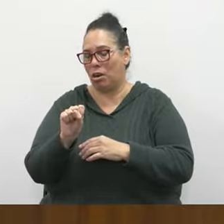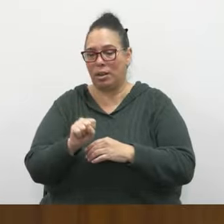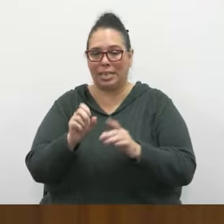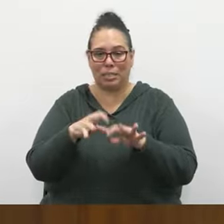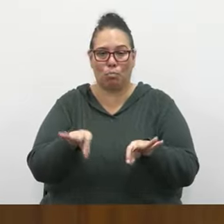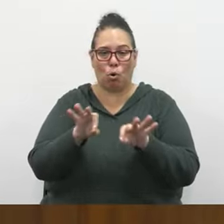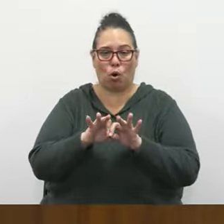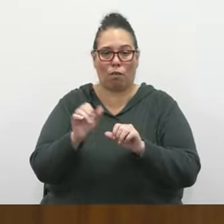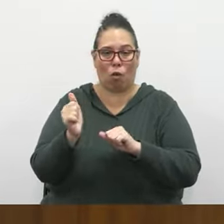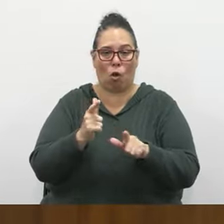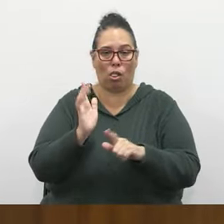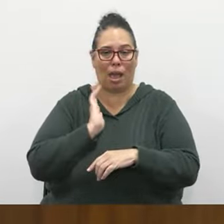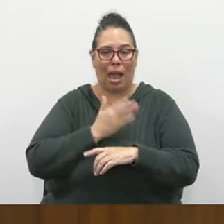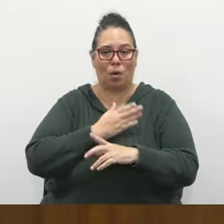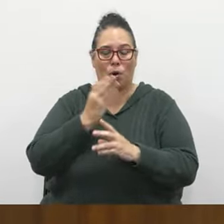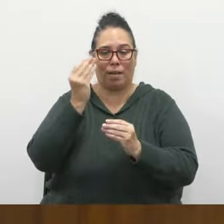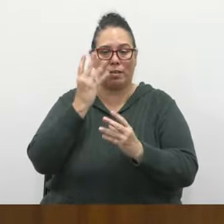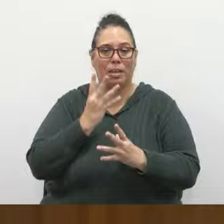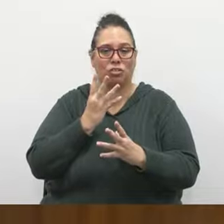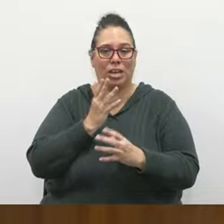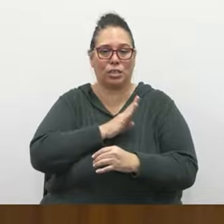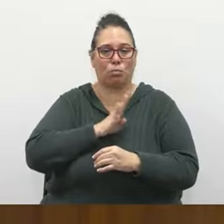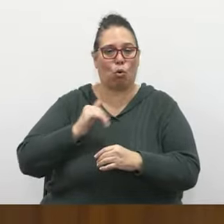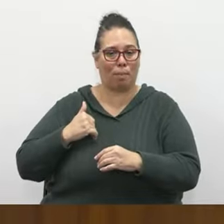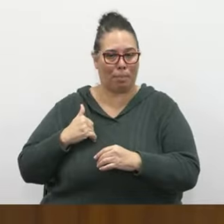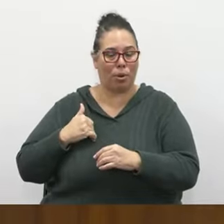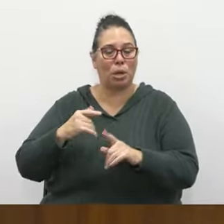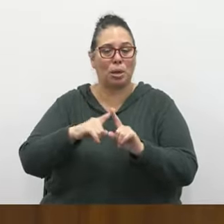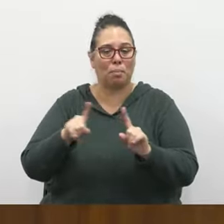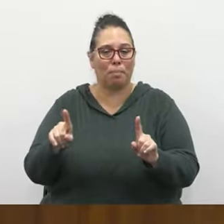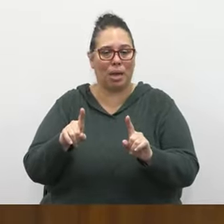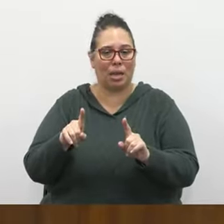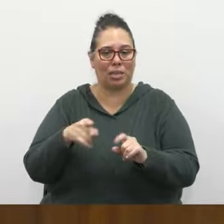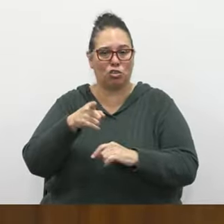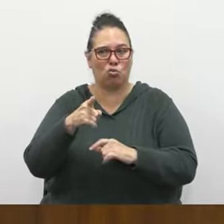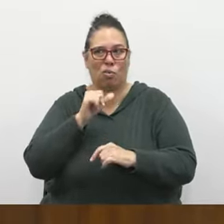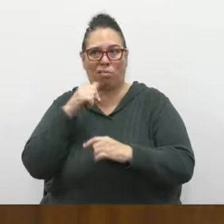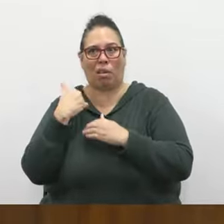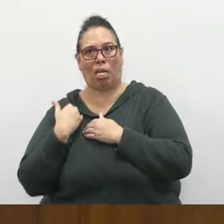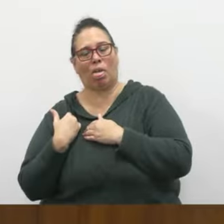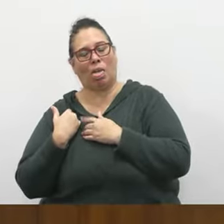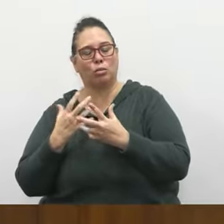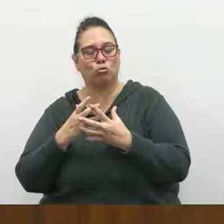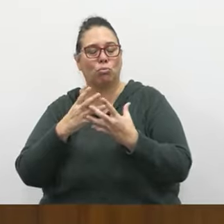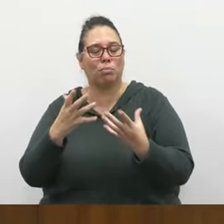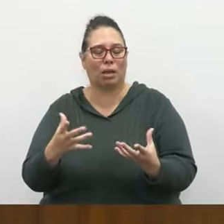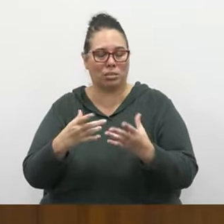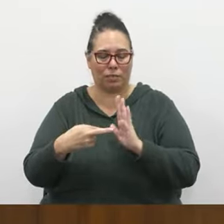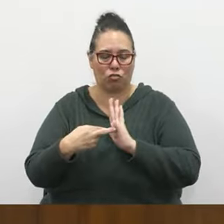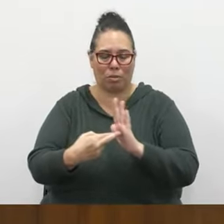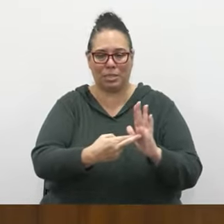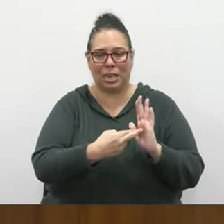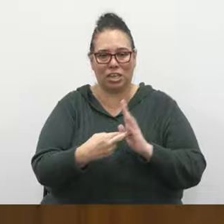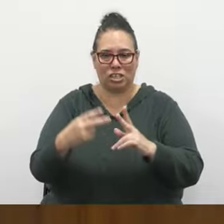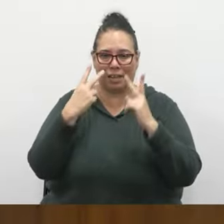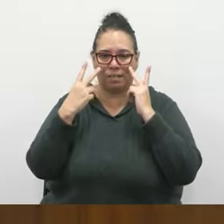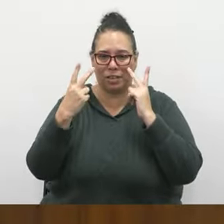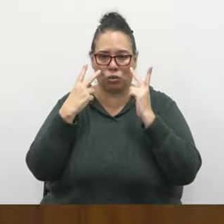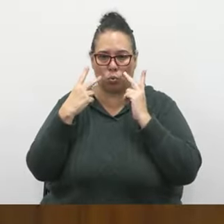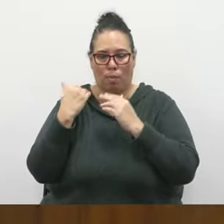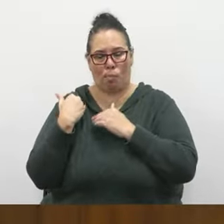our information as board members, but also to not take on as much of the representation and visual